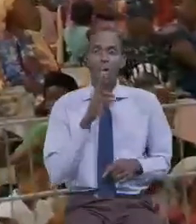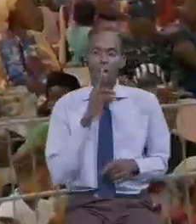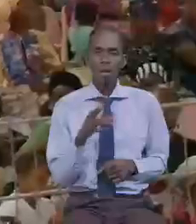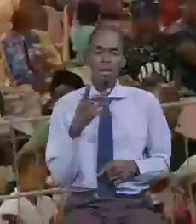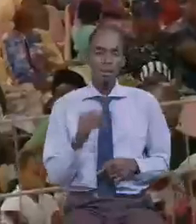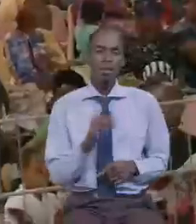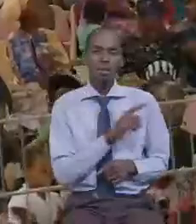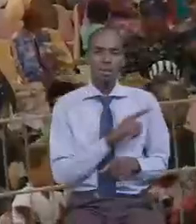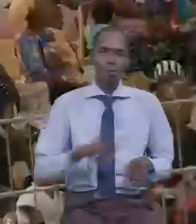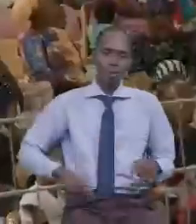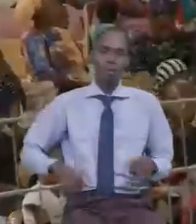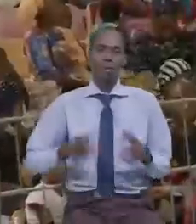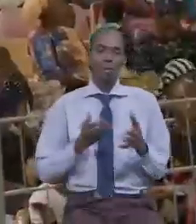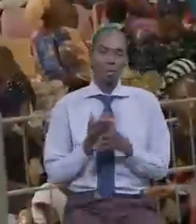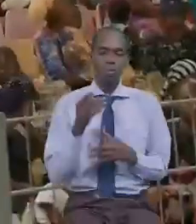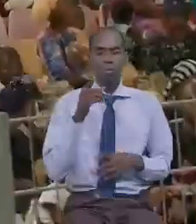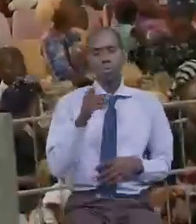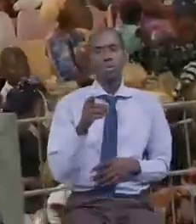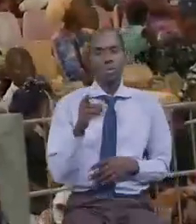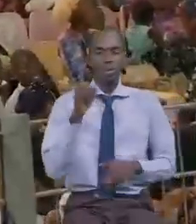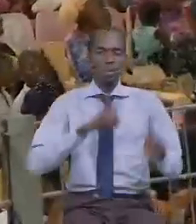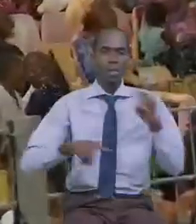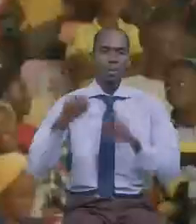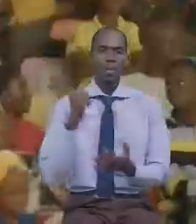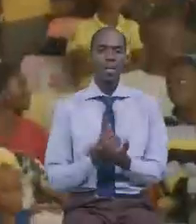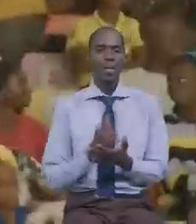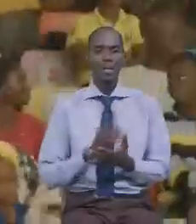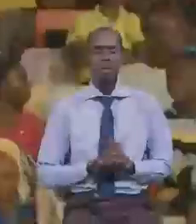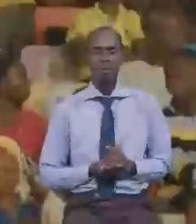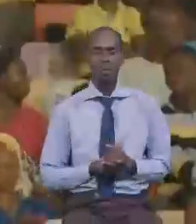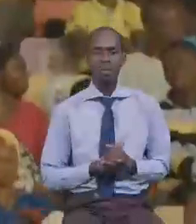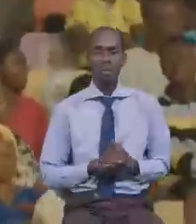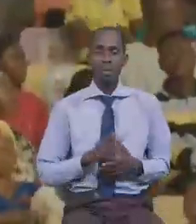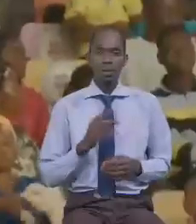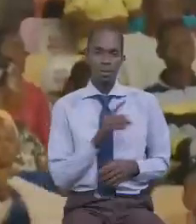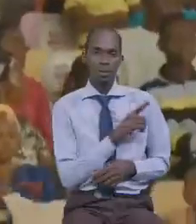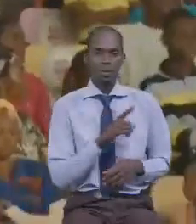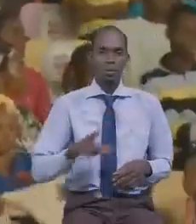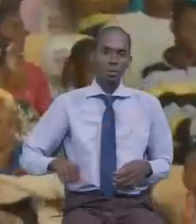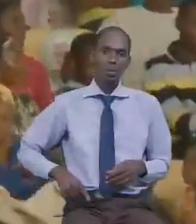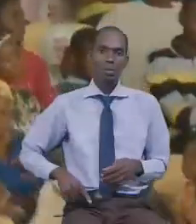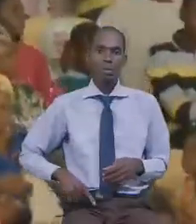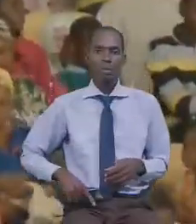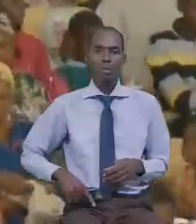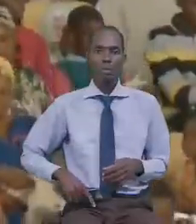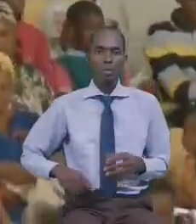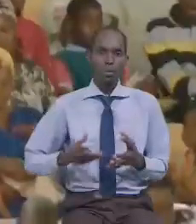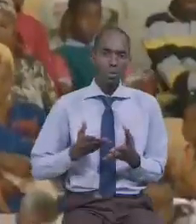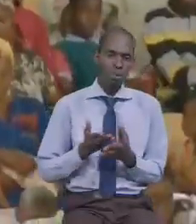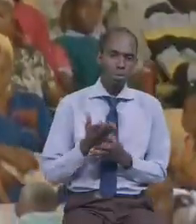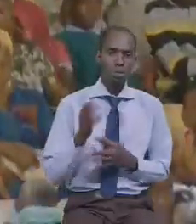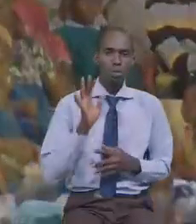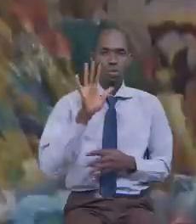you. Say amen. Amen. The Lord through your